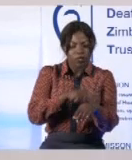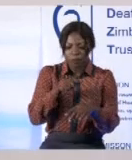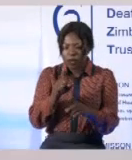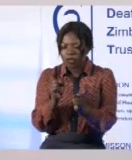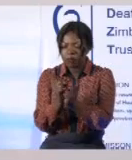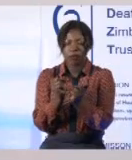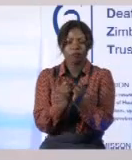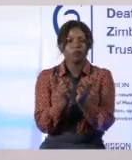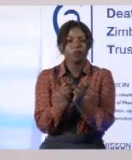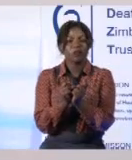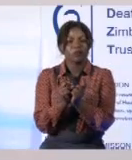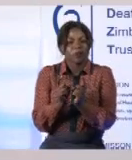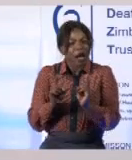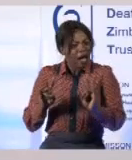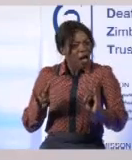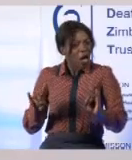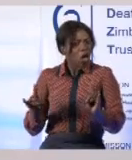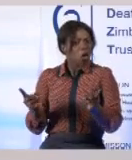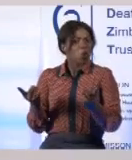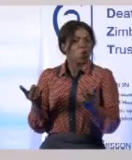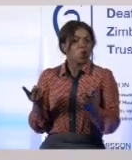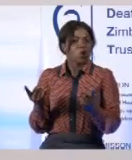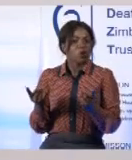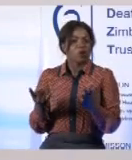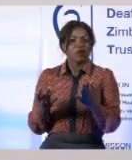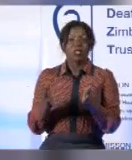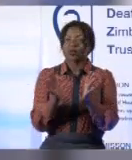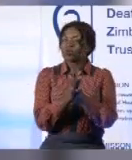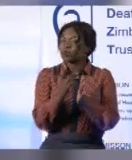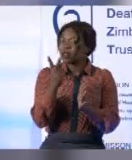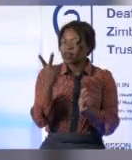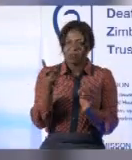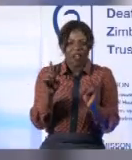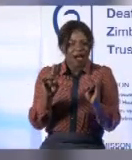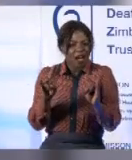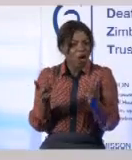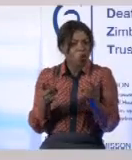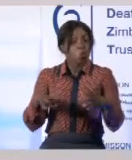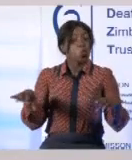keep yourself capable of satisfying so many?